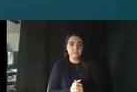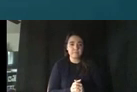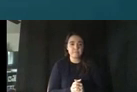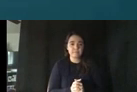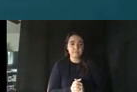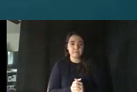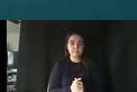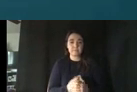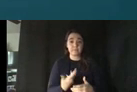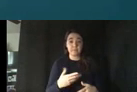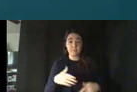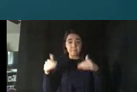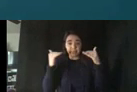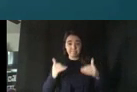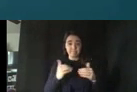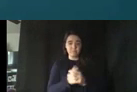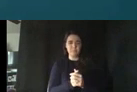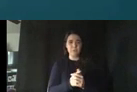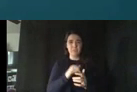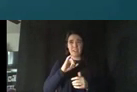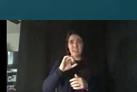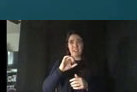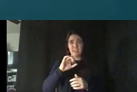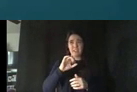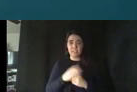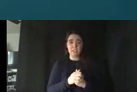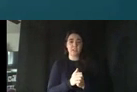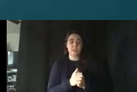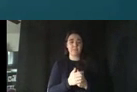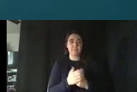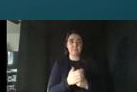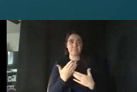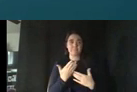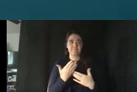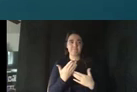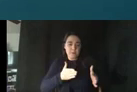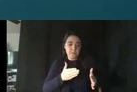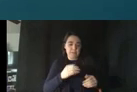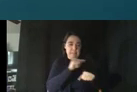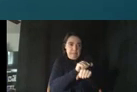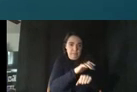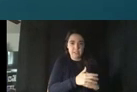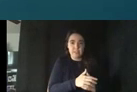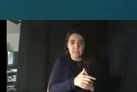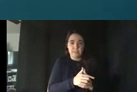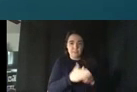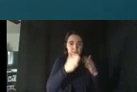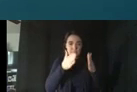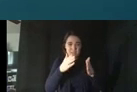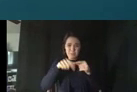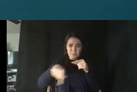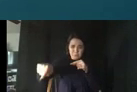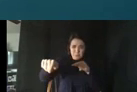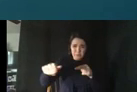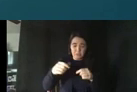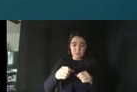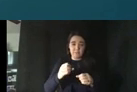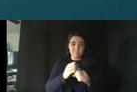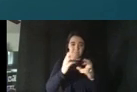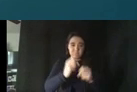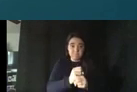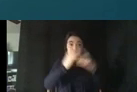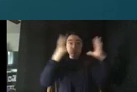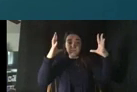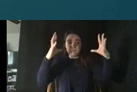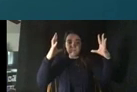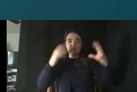We actually just found an IED, an improvised explosive device, down at the intersection there, and what they're about to do is detonate it.